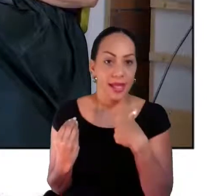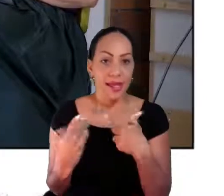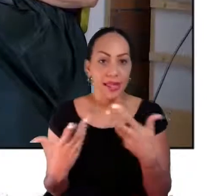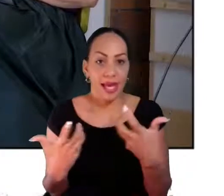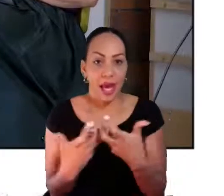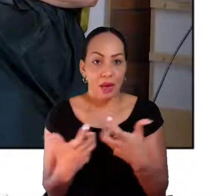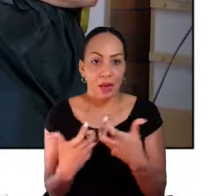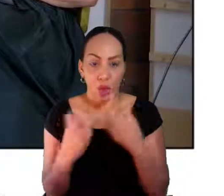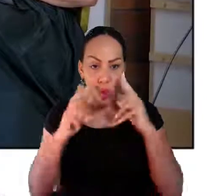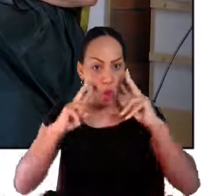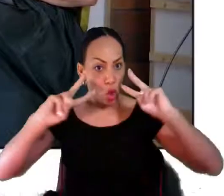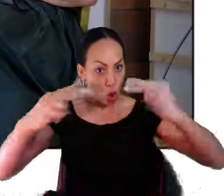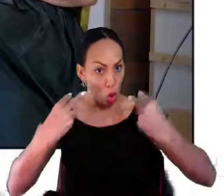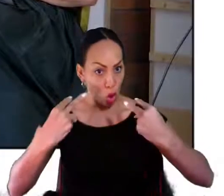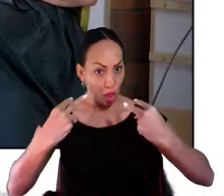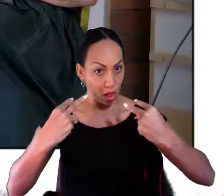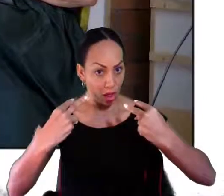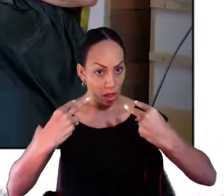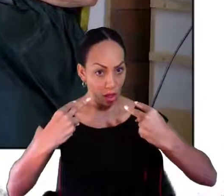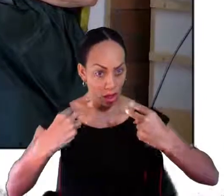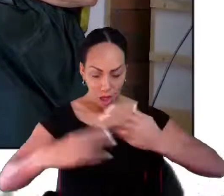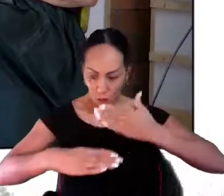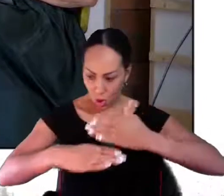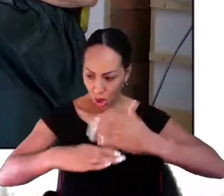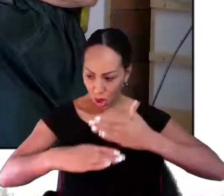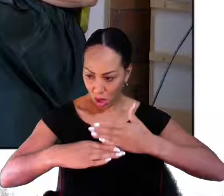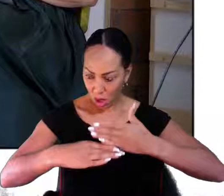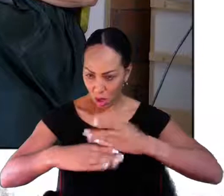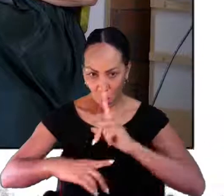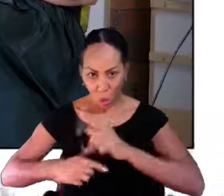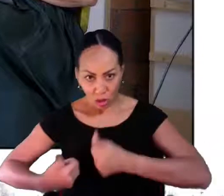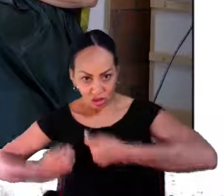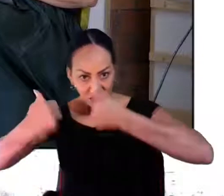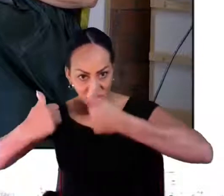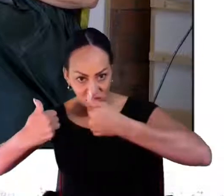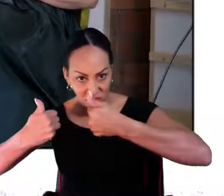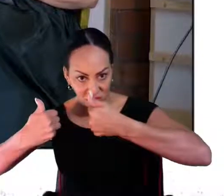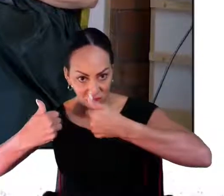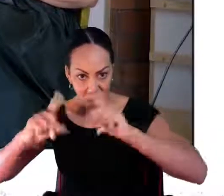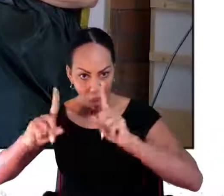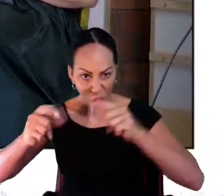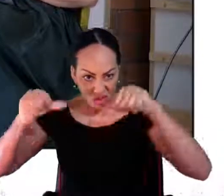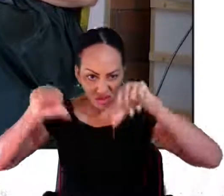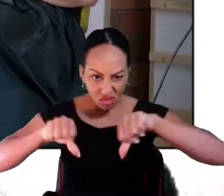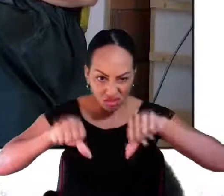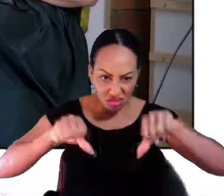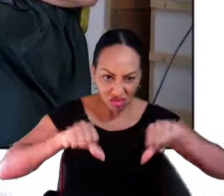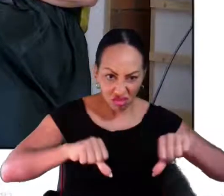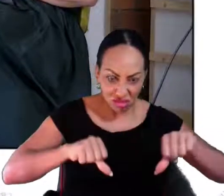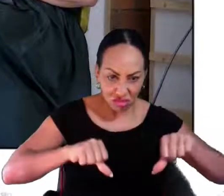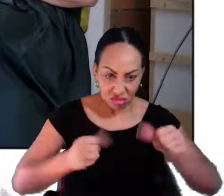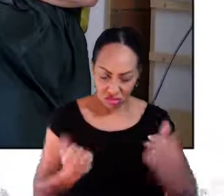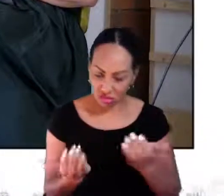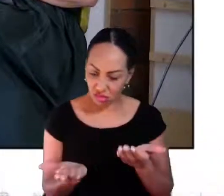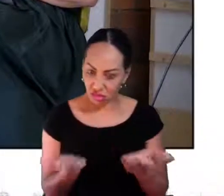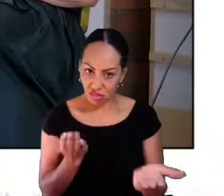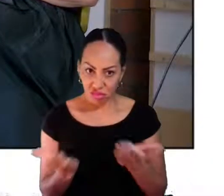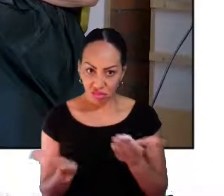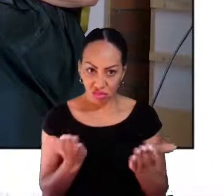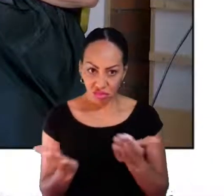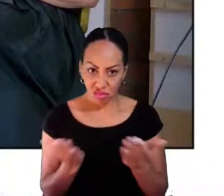and then think about how you replicate the things that you are doing well in the spaces that you're not doing well. And that translated into a piece of work called State of